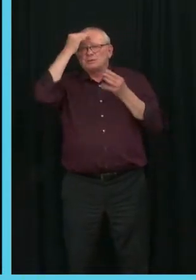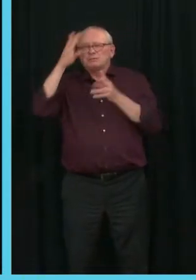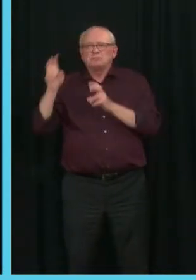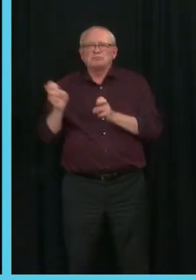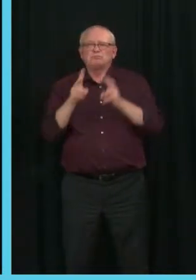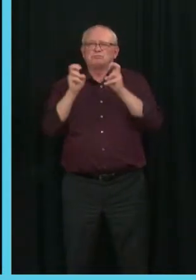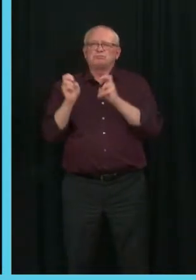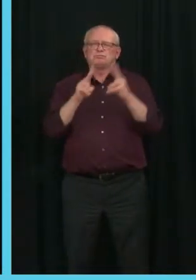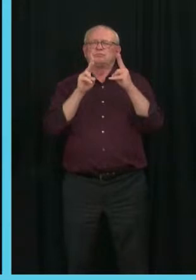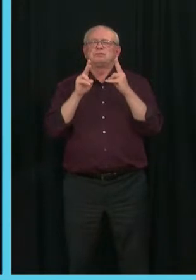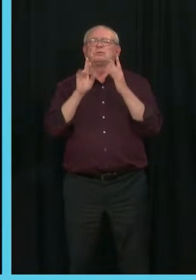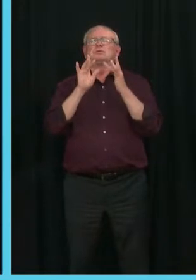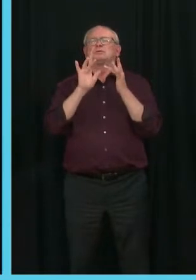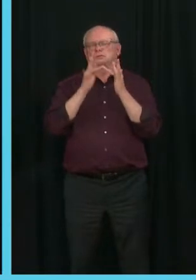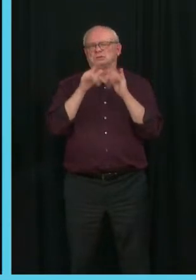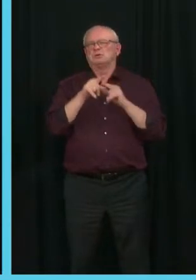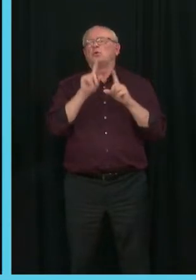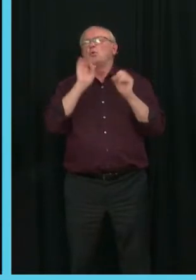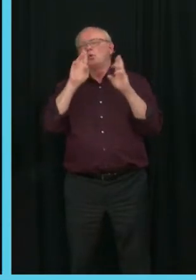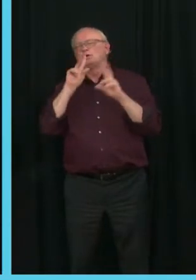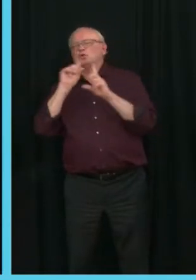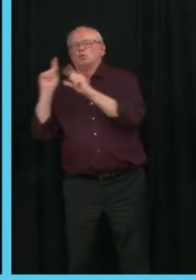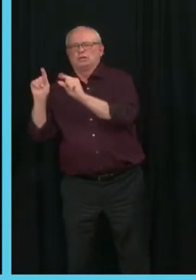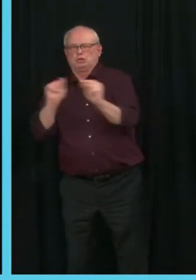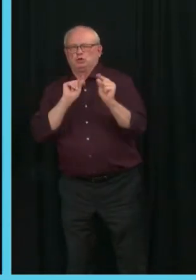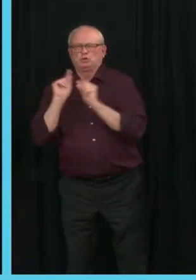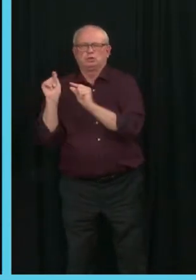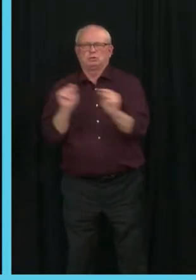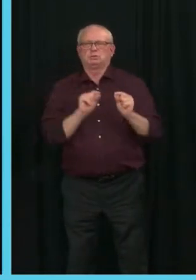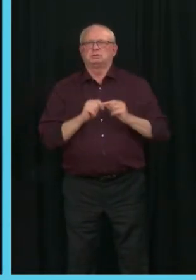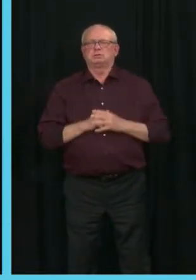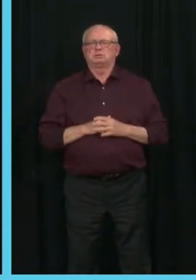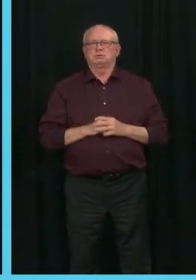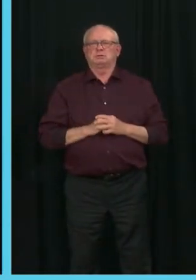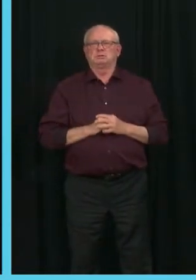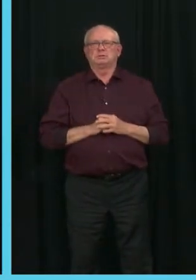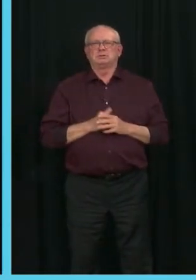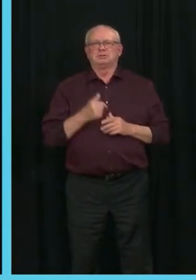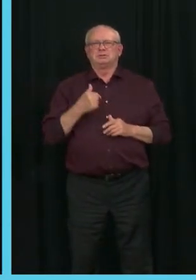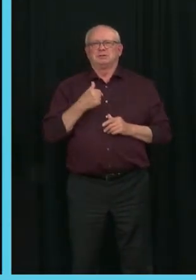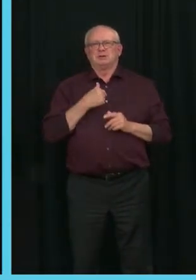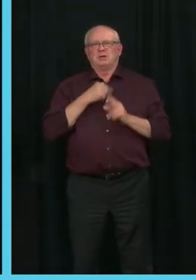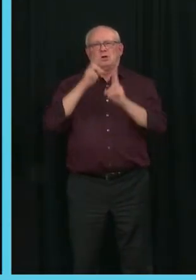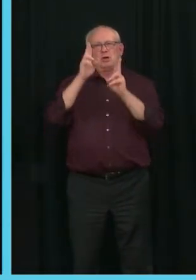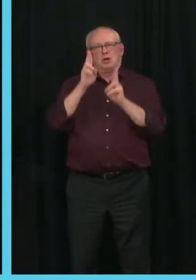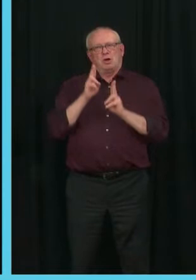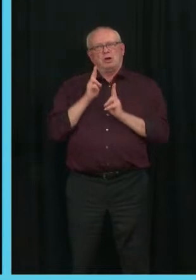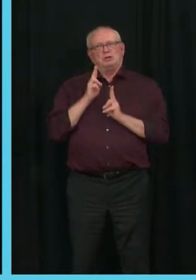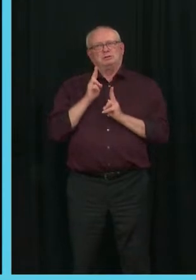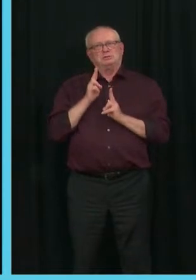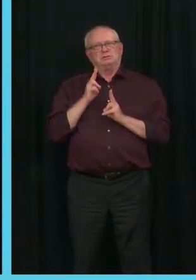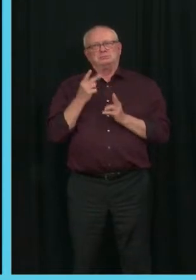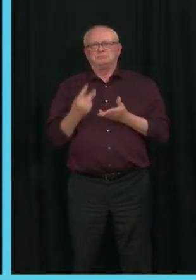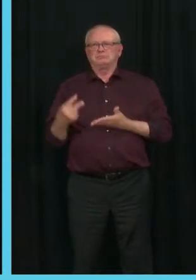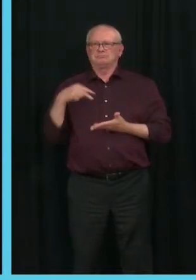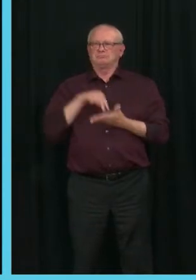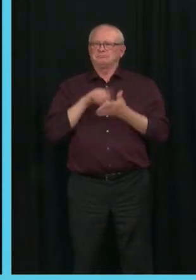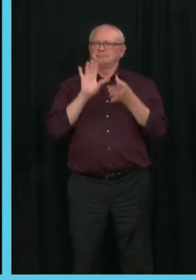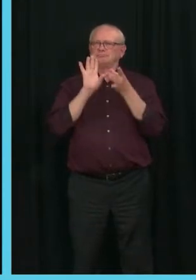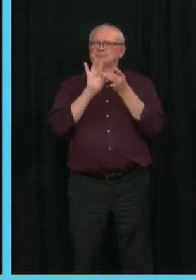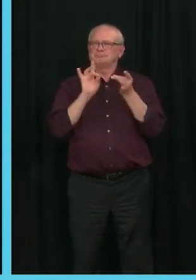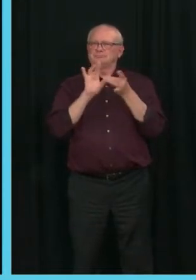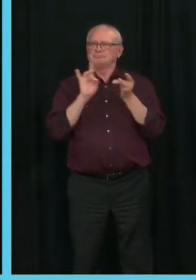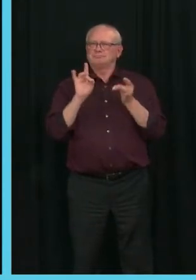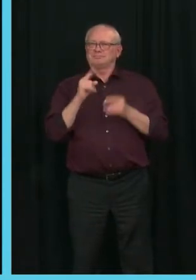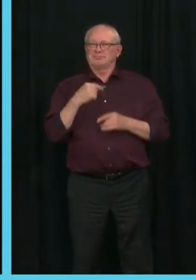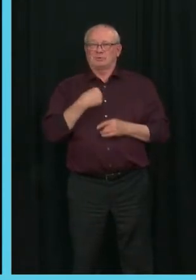Dr. Corriveau. While I have been privileged to be the public face of our health response, I am but one member of a